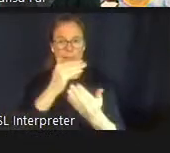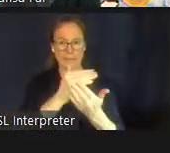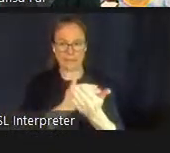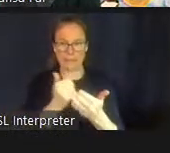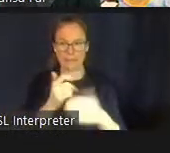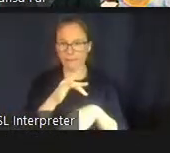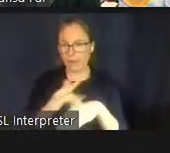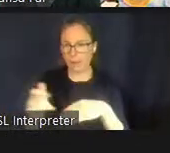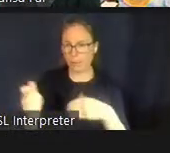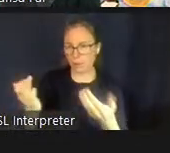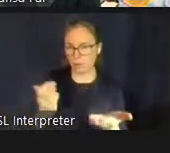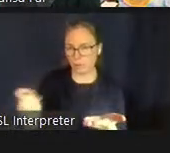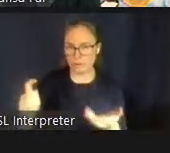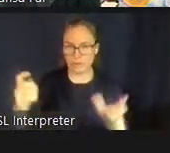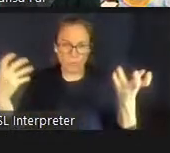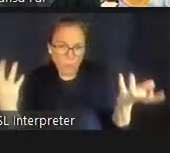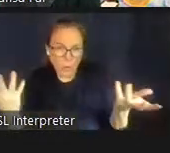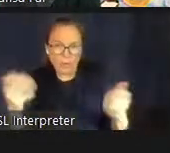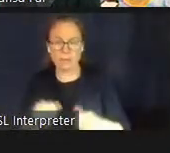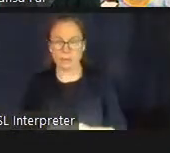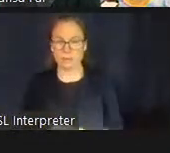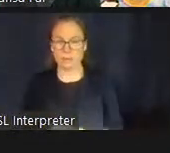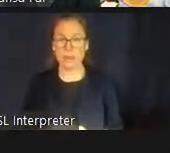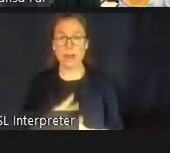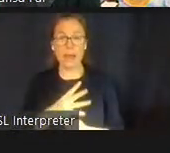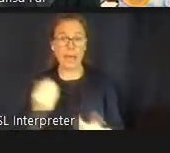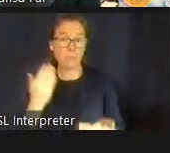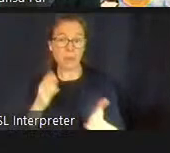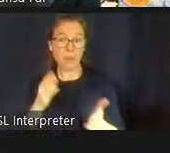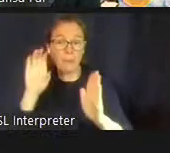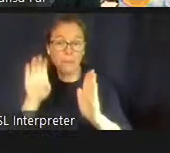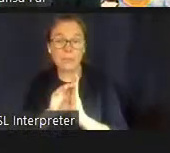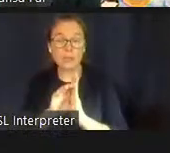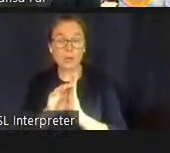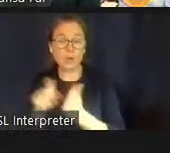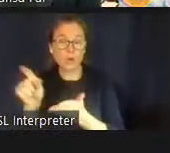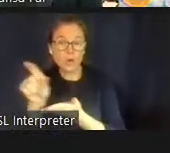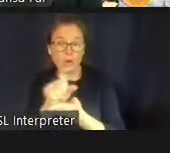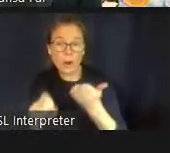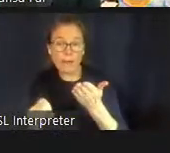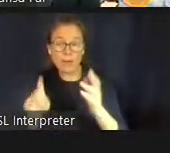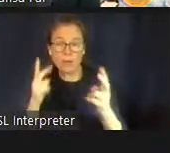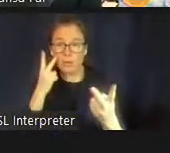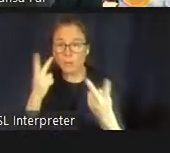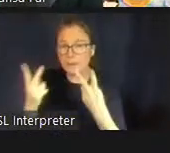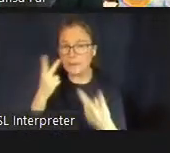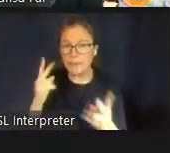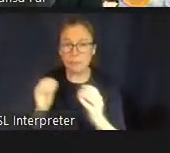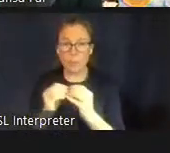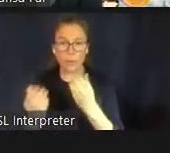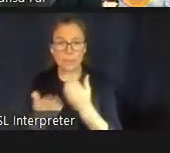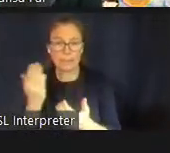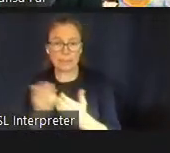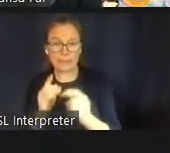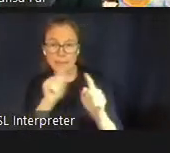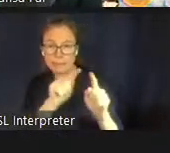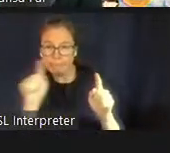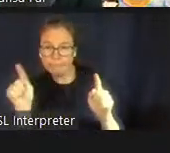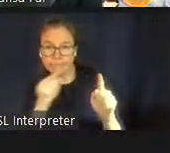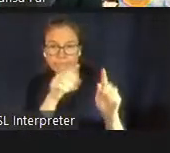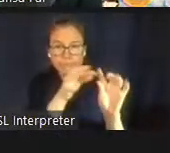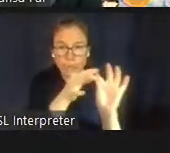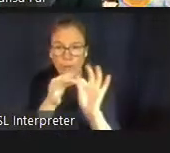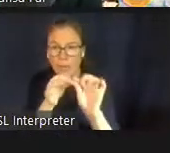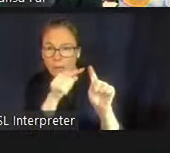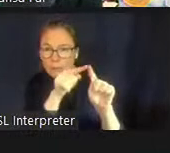county, and even having a graphical depiction of those so that you could find out what all groups are